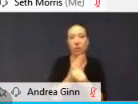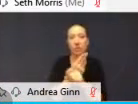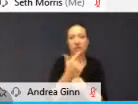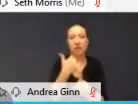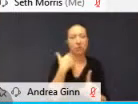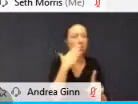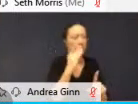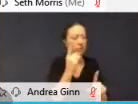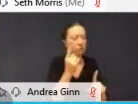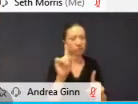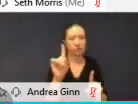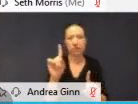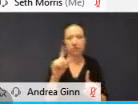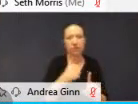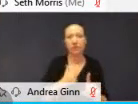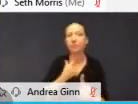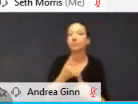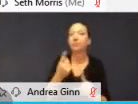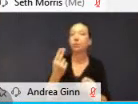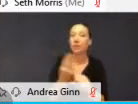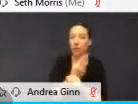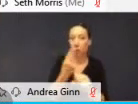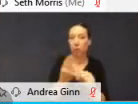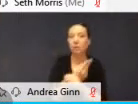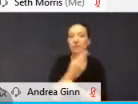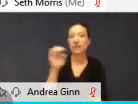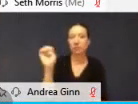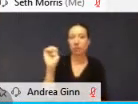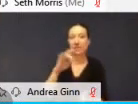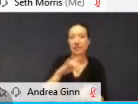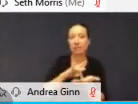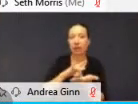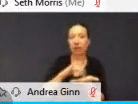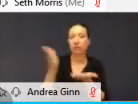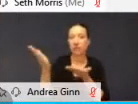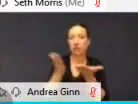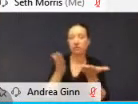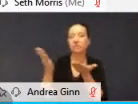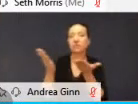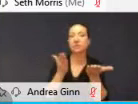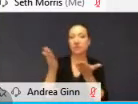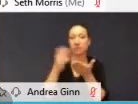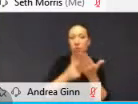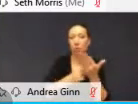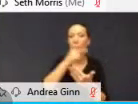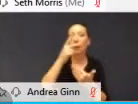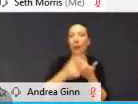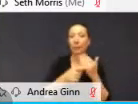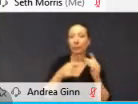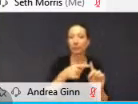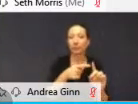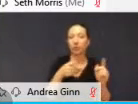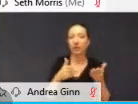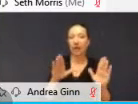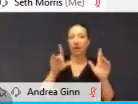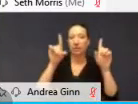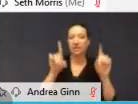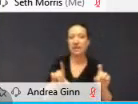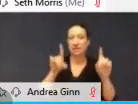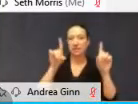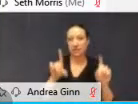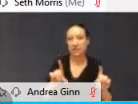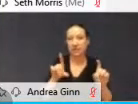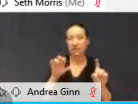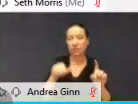off. We did utilize the Emergency Medical Services program to allow for testing. We expanded